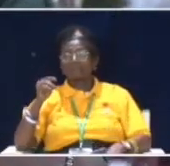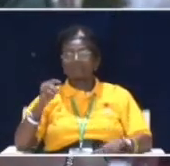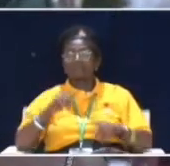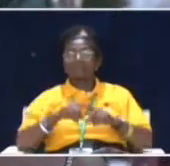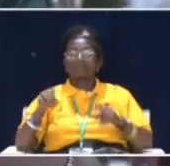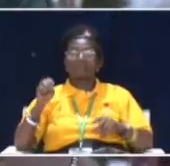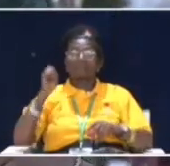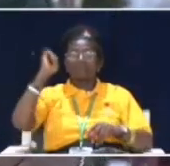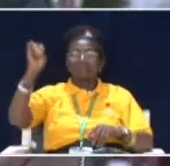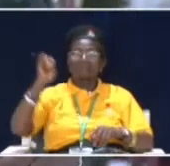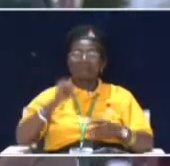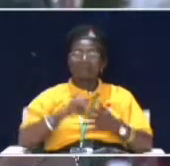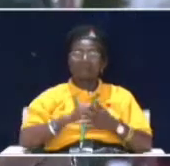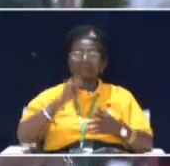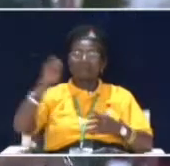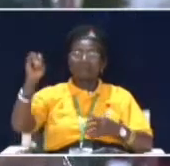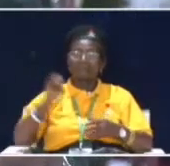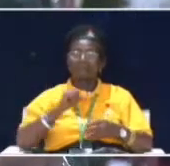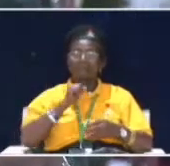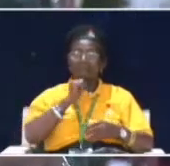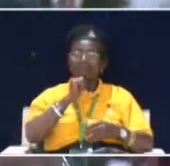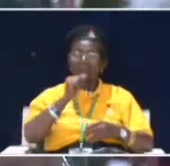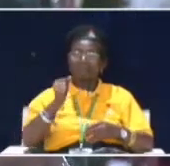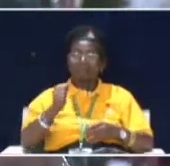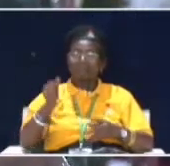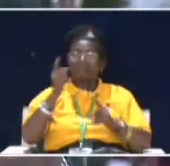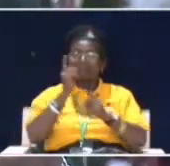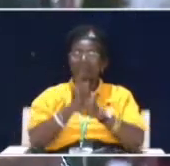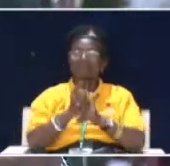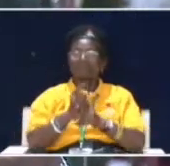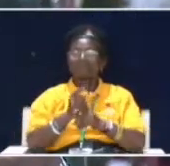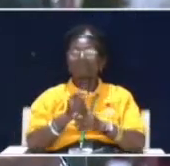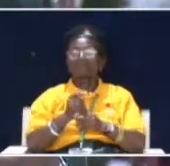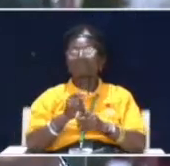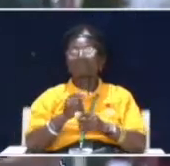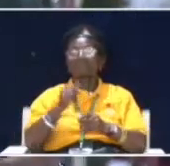not arbitrary. Sugbon o ke kan se segesege.